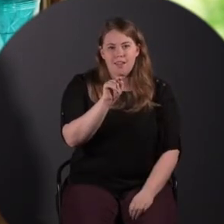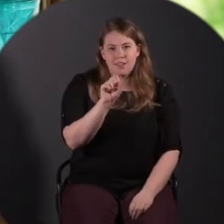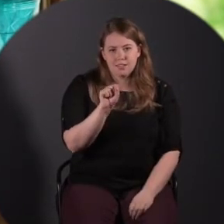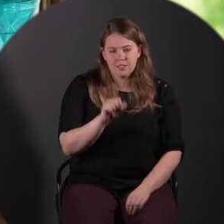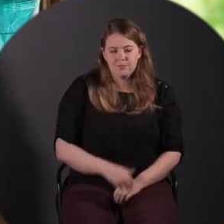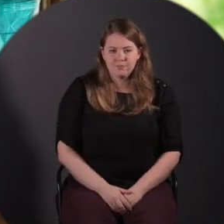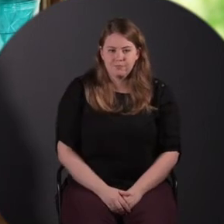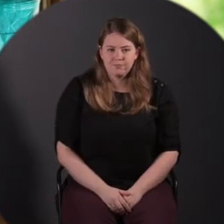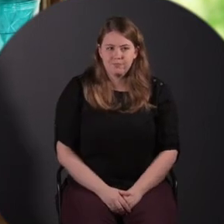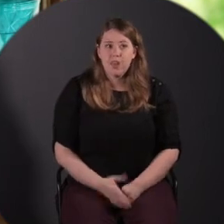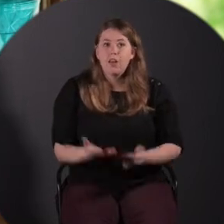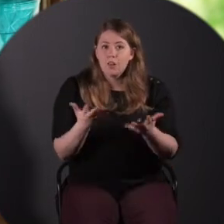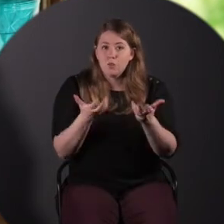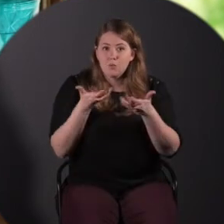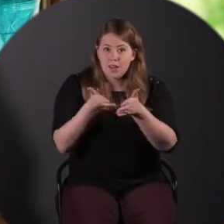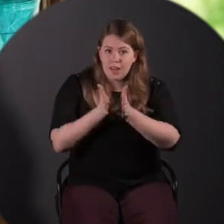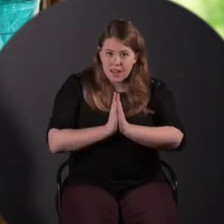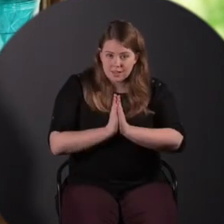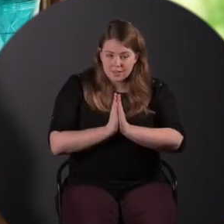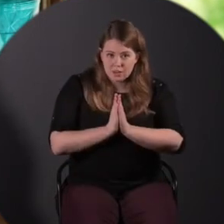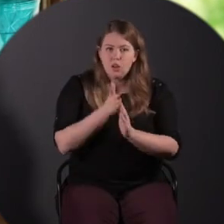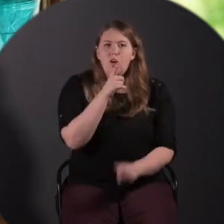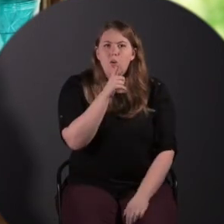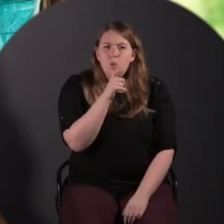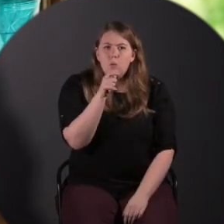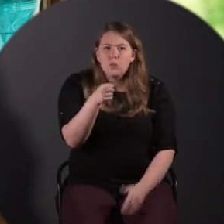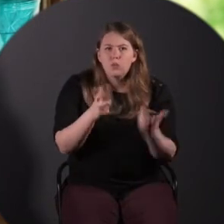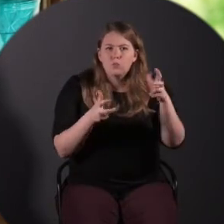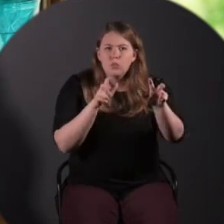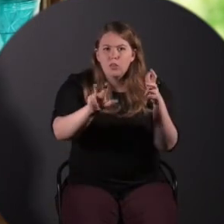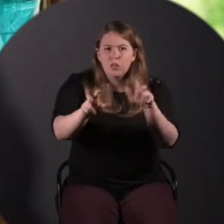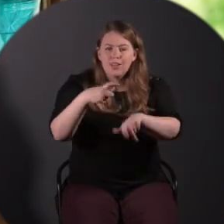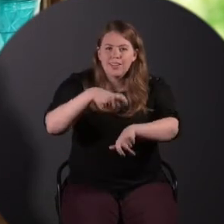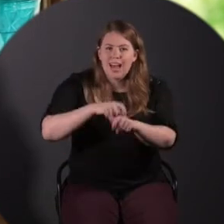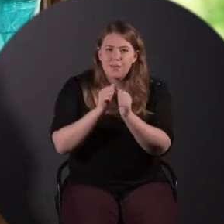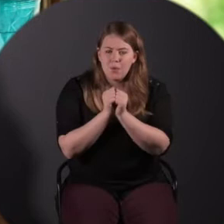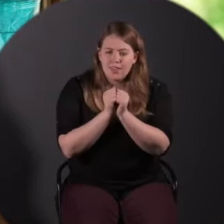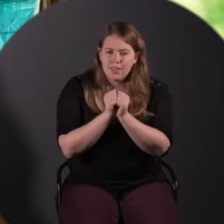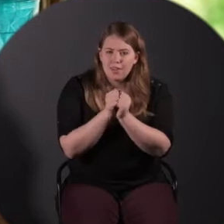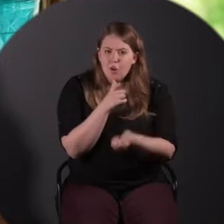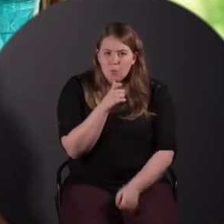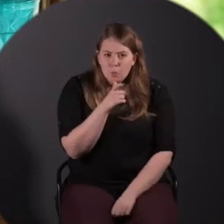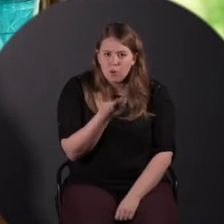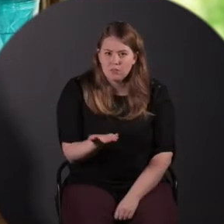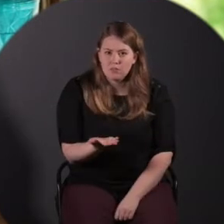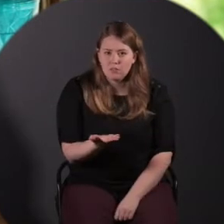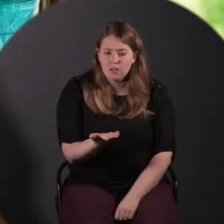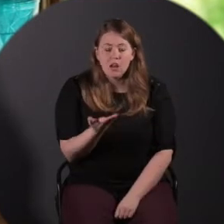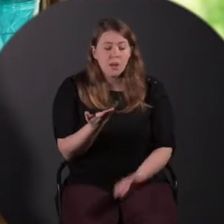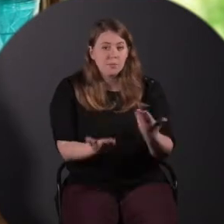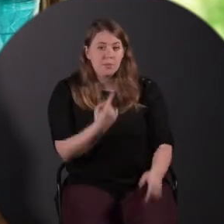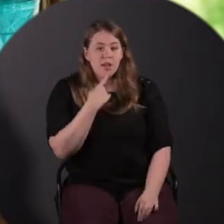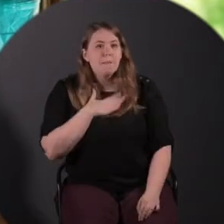you also today, who are you investing time with? Who are you investing time with? Some of you are saying, I've been investing